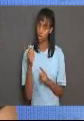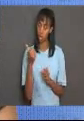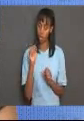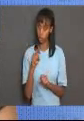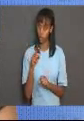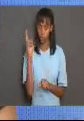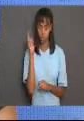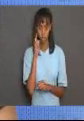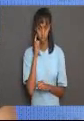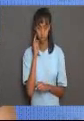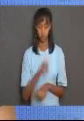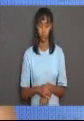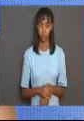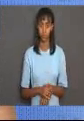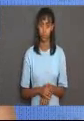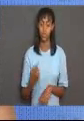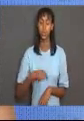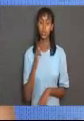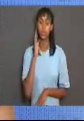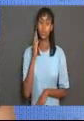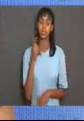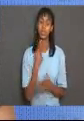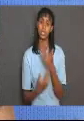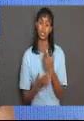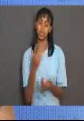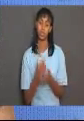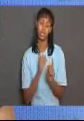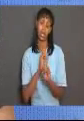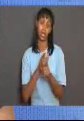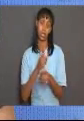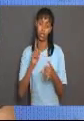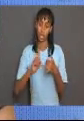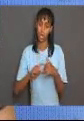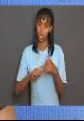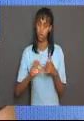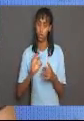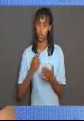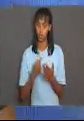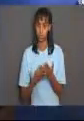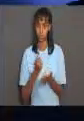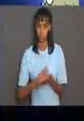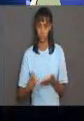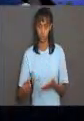hear them. We will discuss the answers at the end of the lecture.